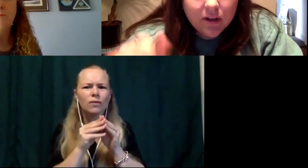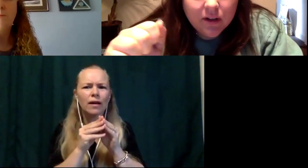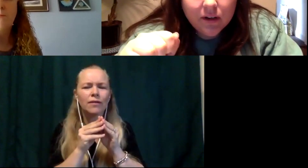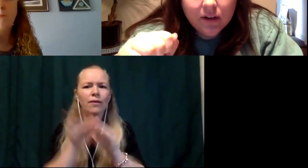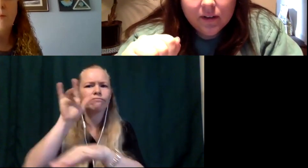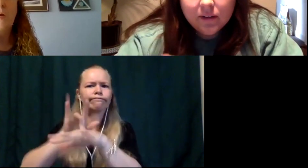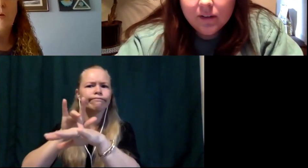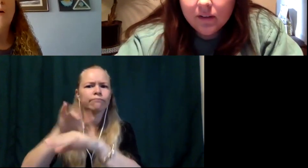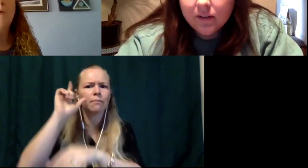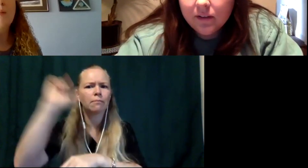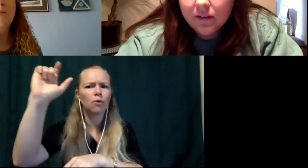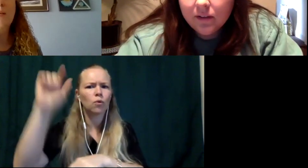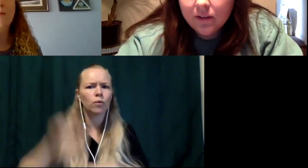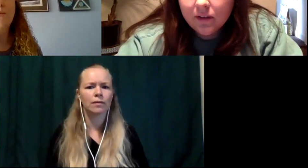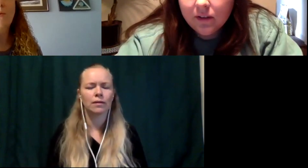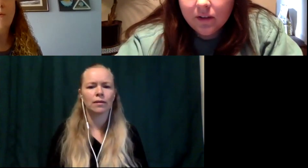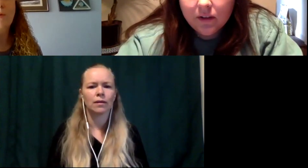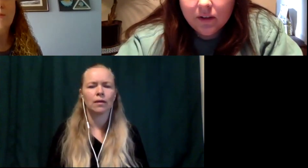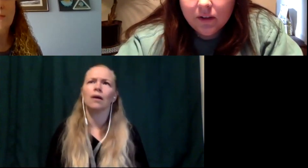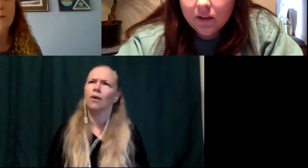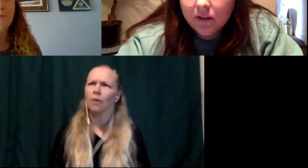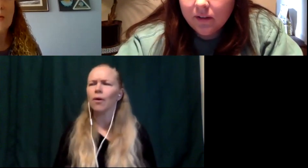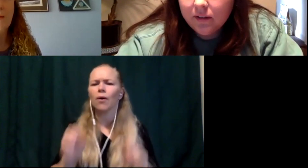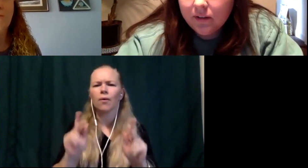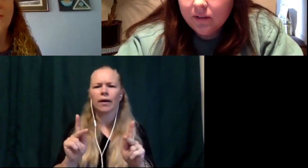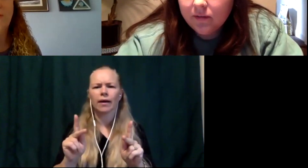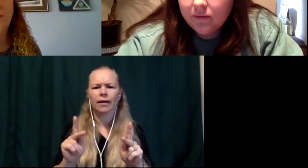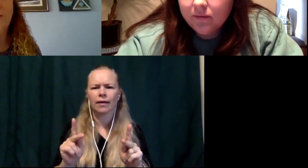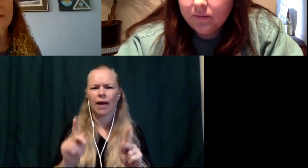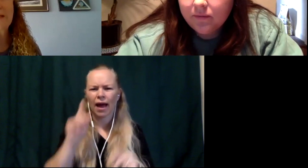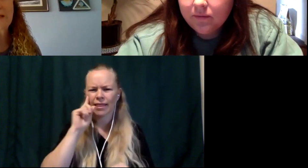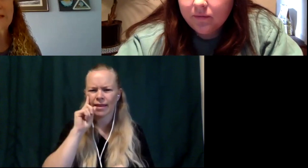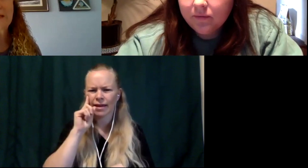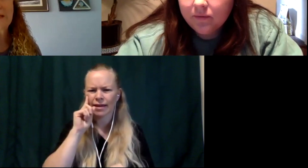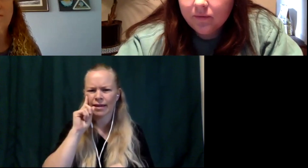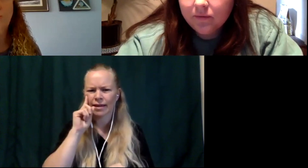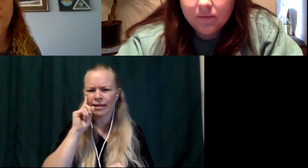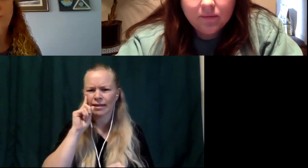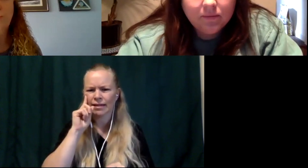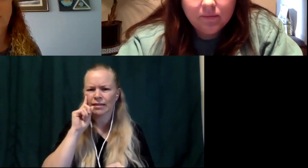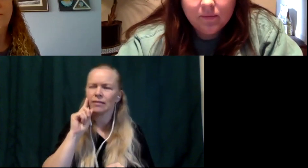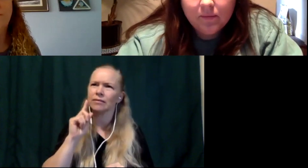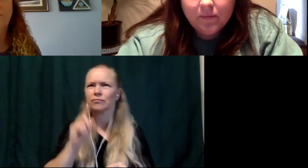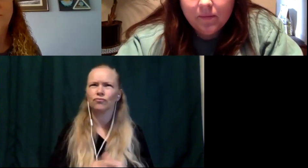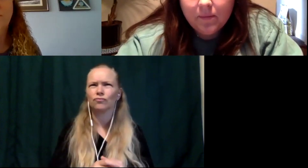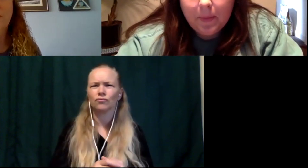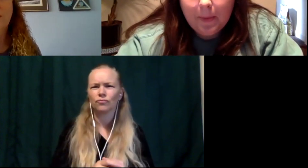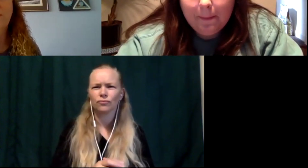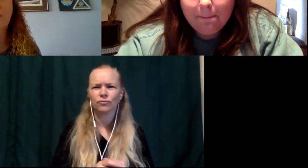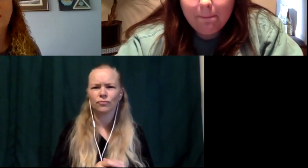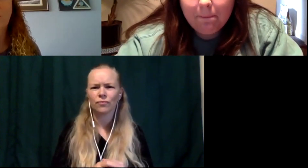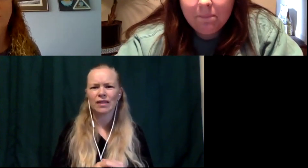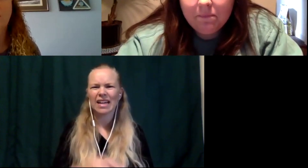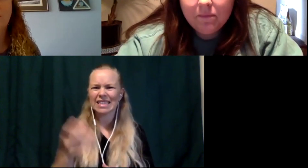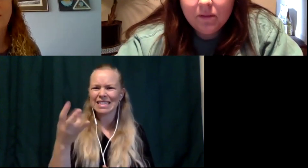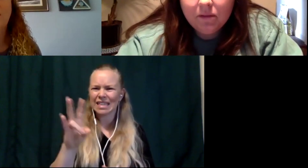moon? Oh, so there was, I believe it's like